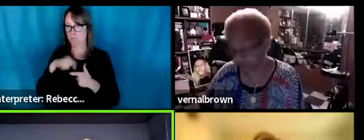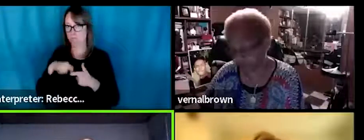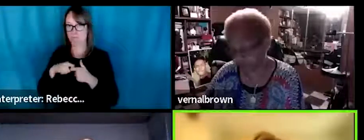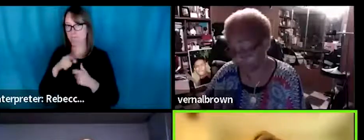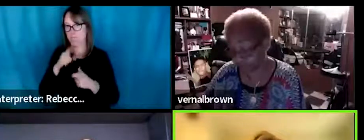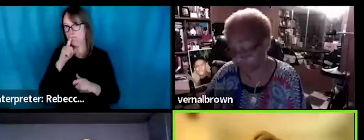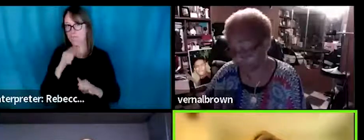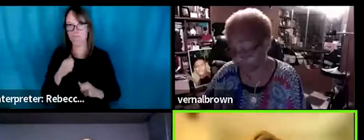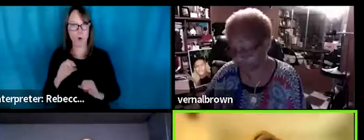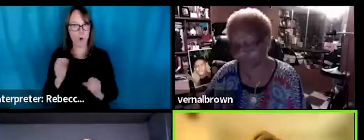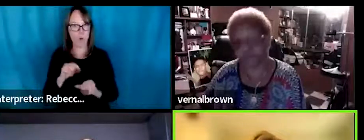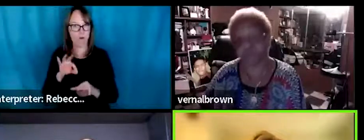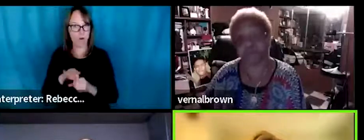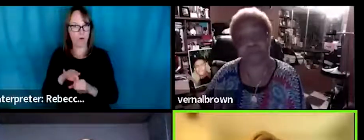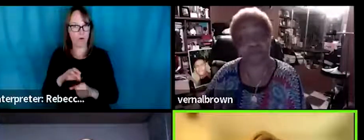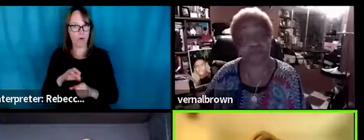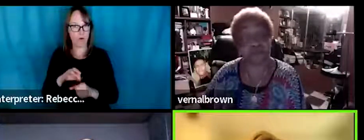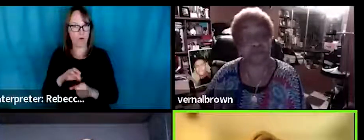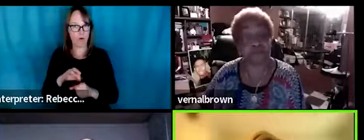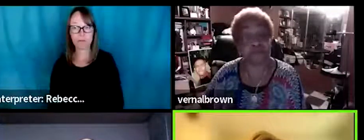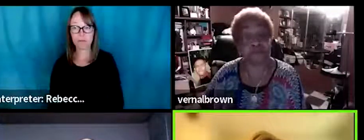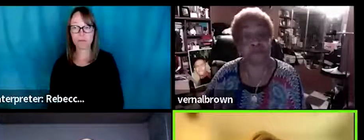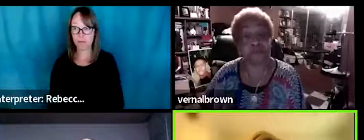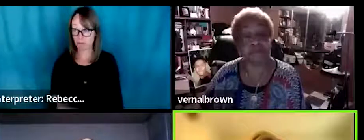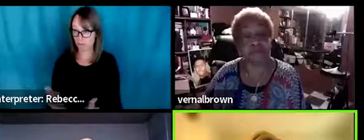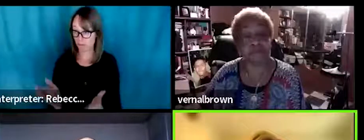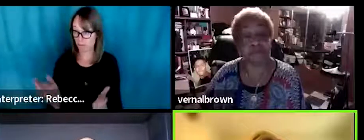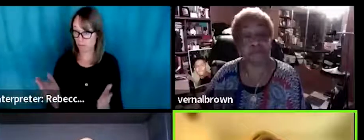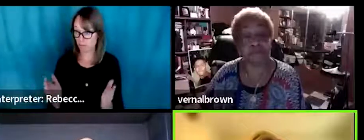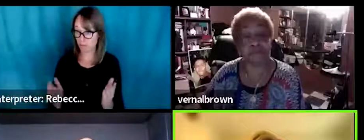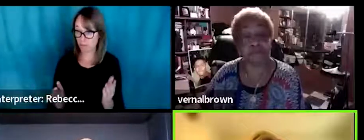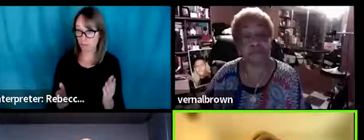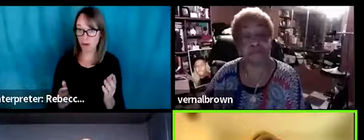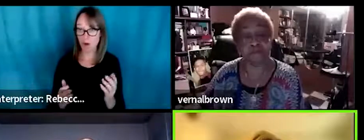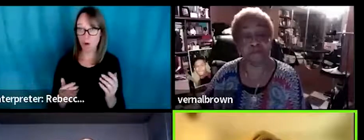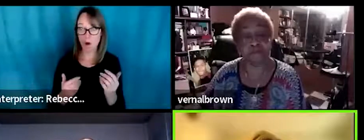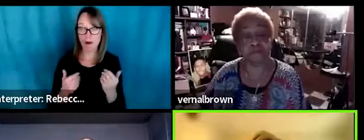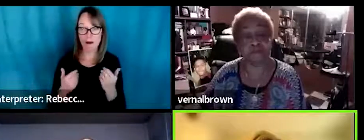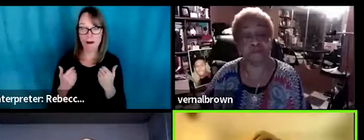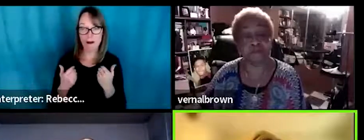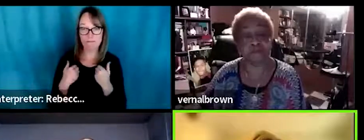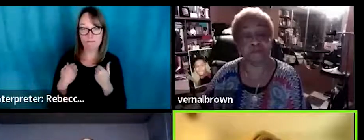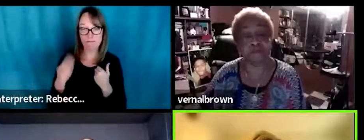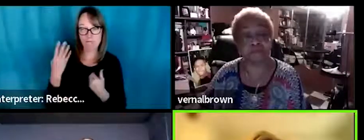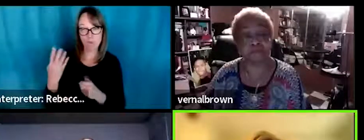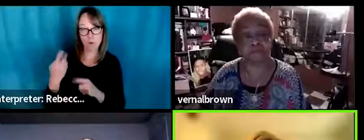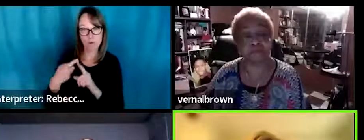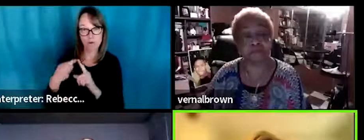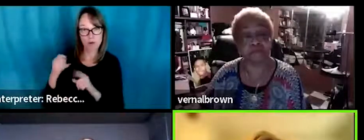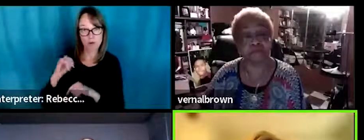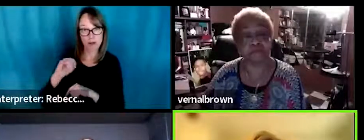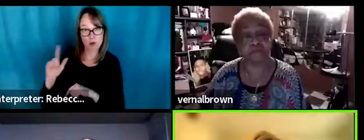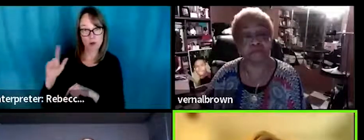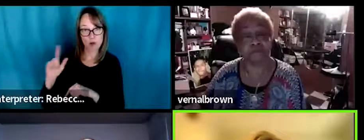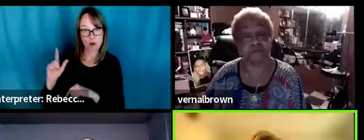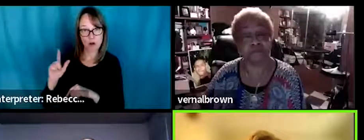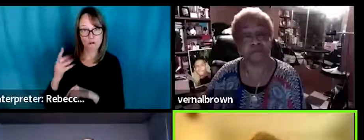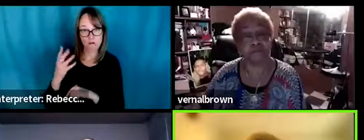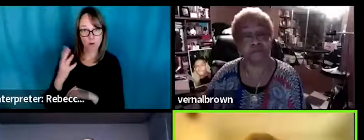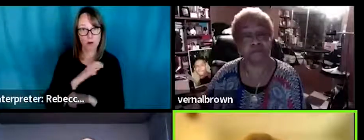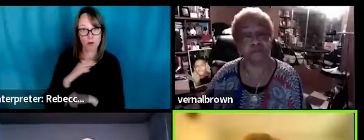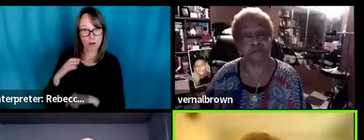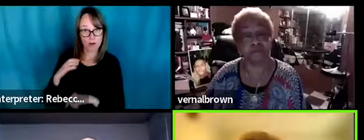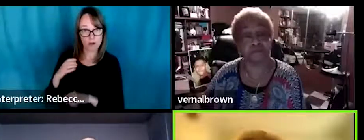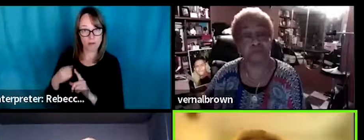Do we have enough? So there's four commissioners from Illinois present. Yes, the motion